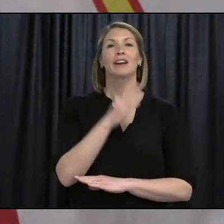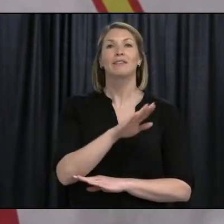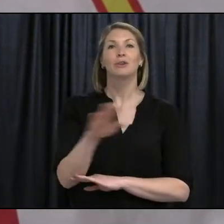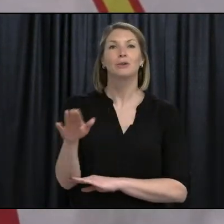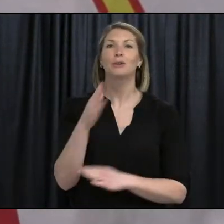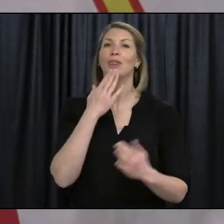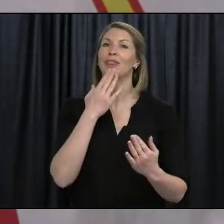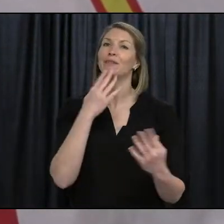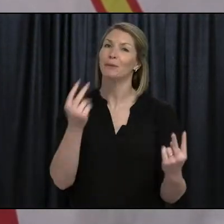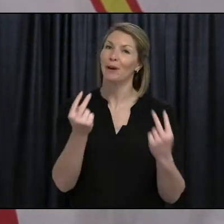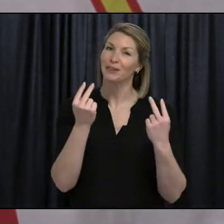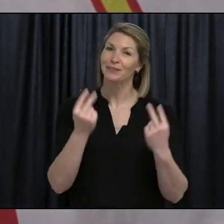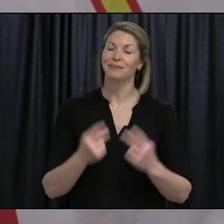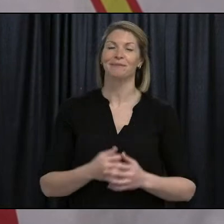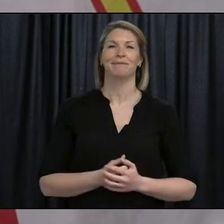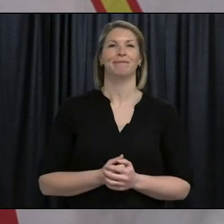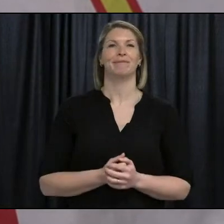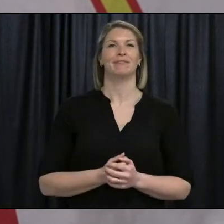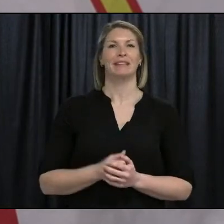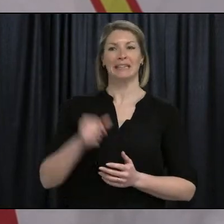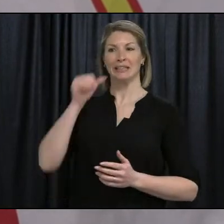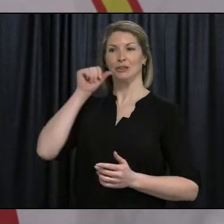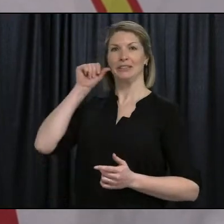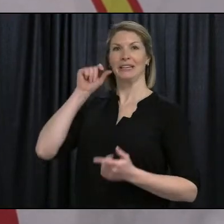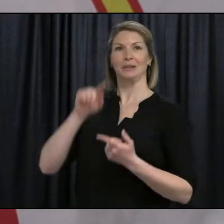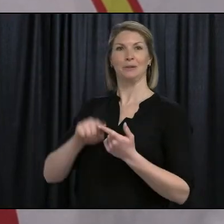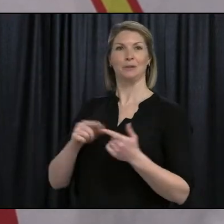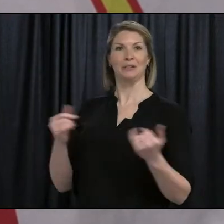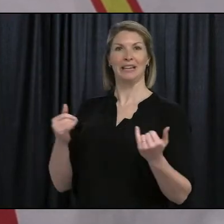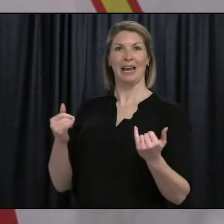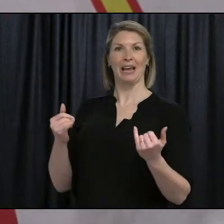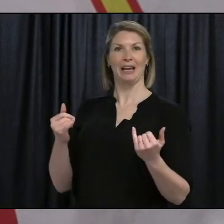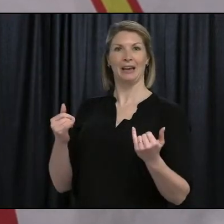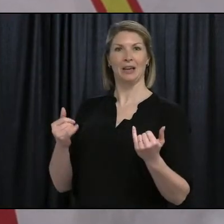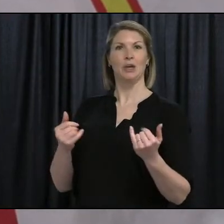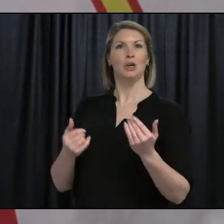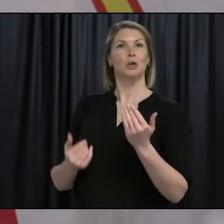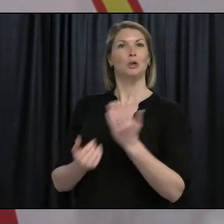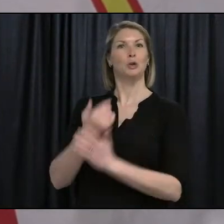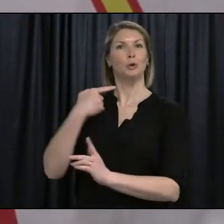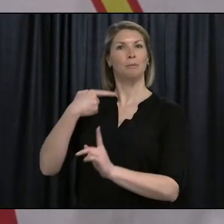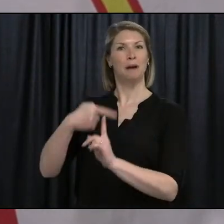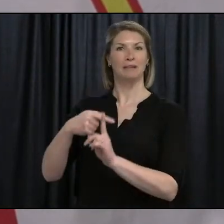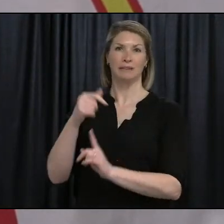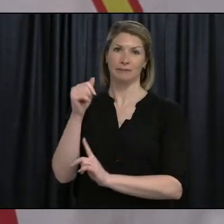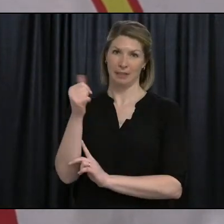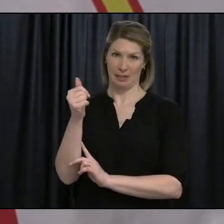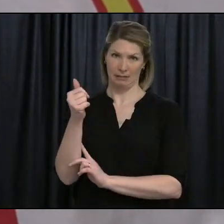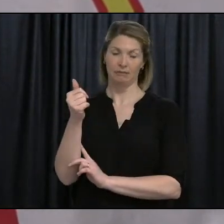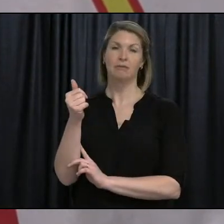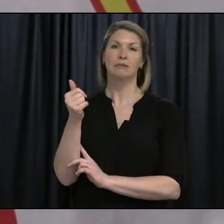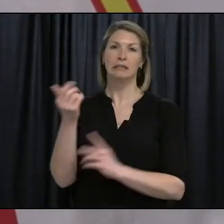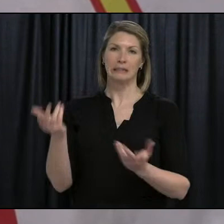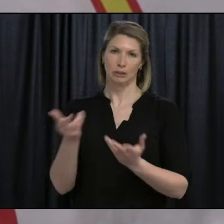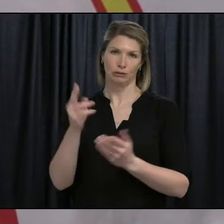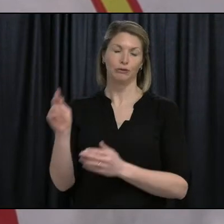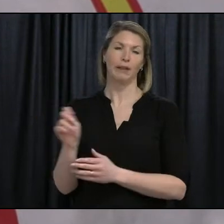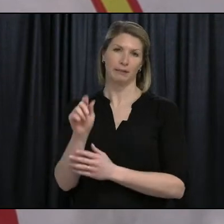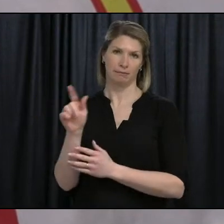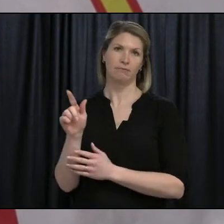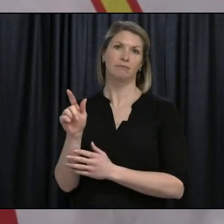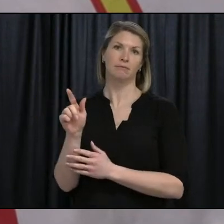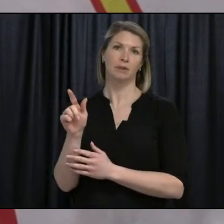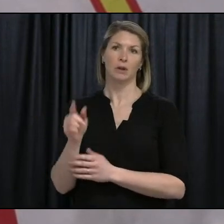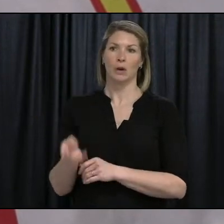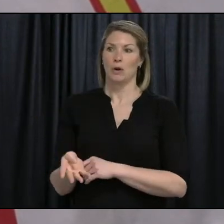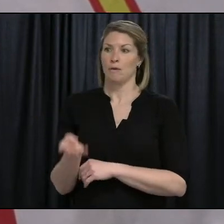everyone. Thanks for joining us. Since the media advisory yesterday, we have 10 new confirmed cases of COVID-19 in our province.